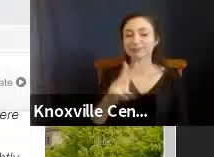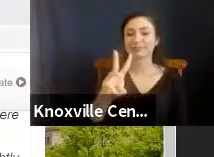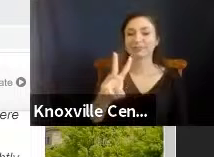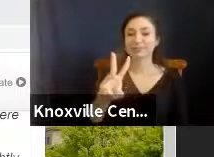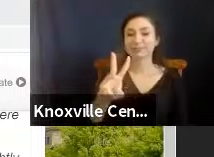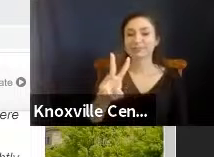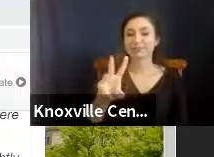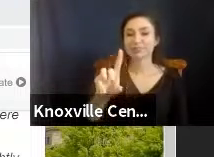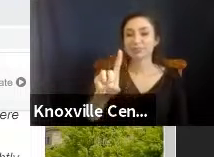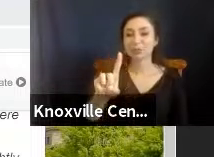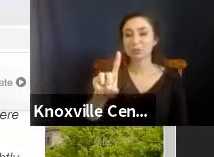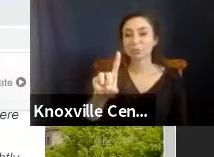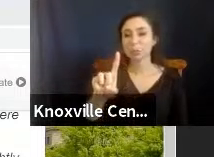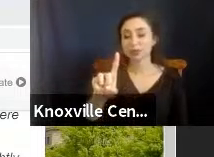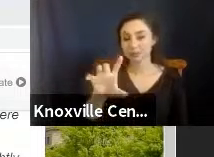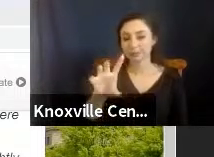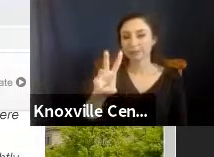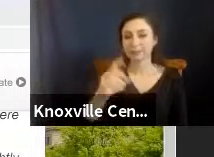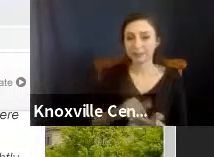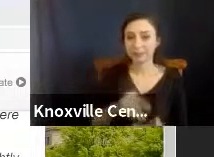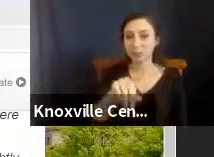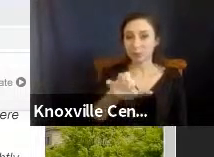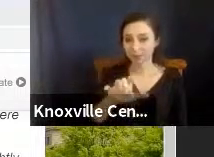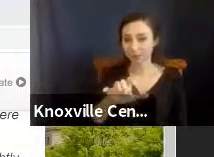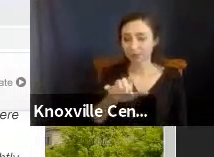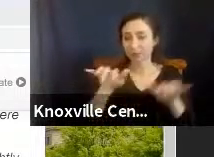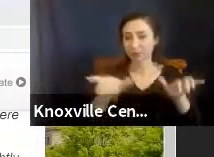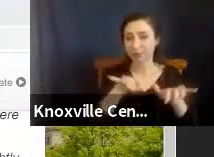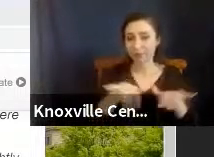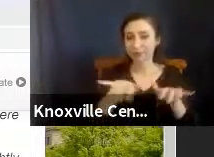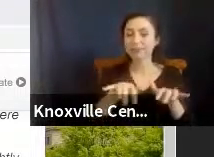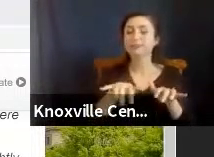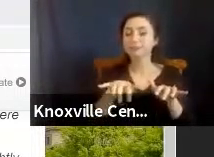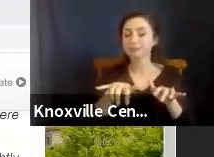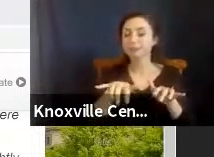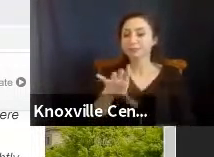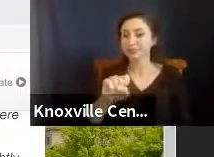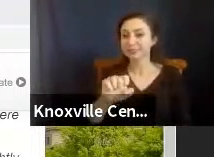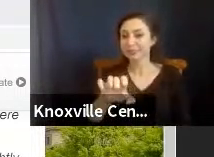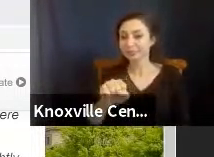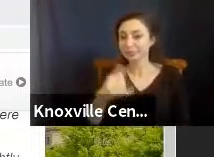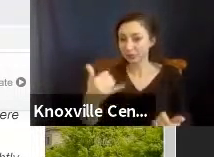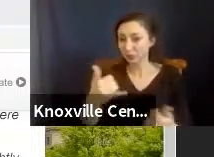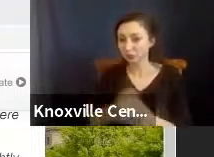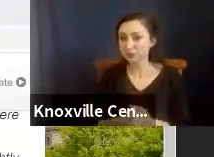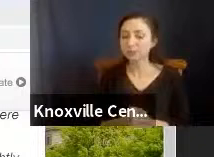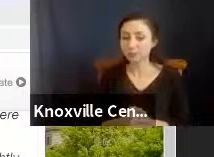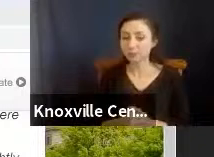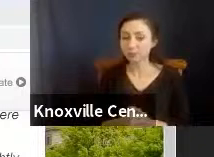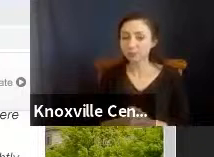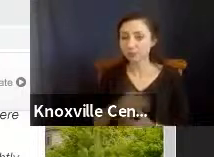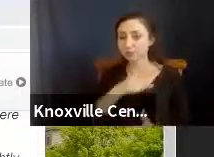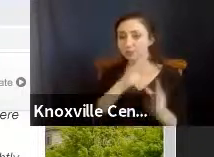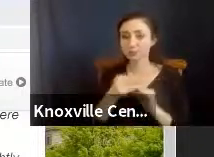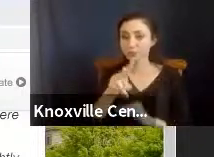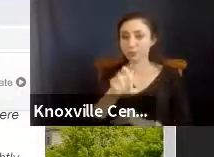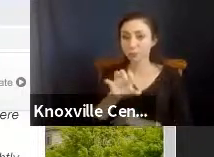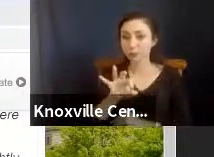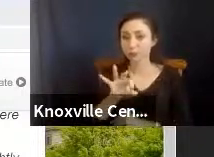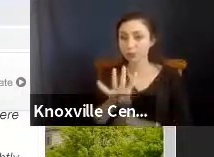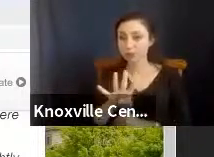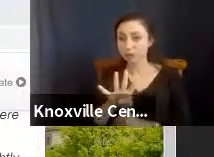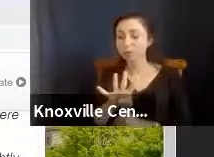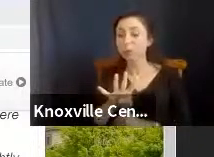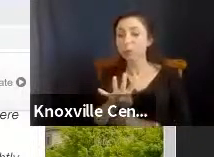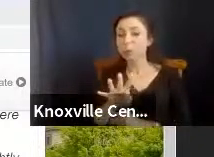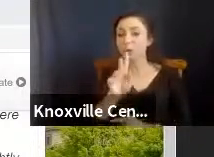6,171 inactive cases, giving us 1,798 active cases. We've had a total of 294